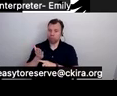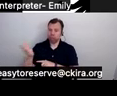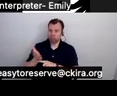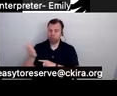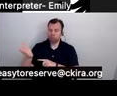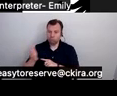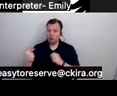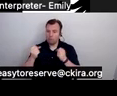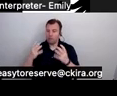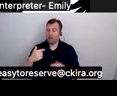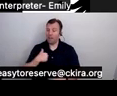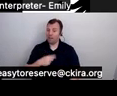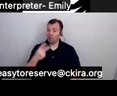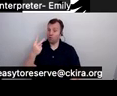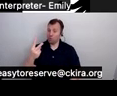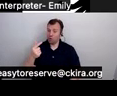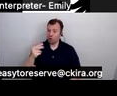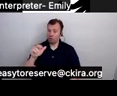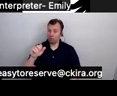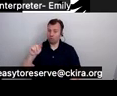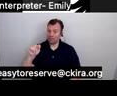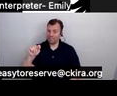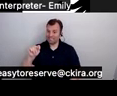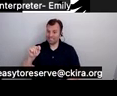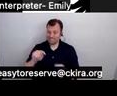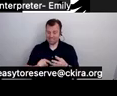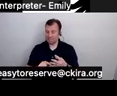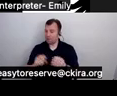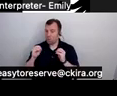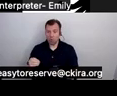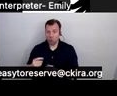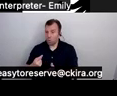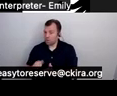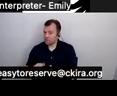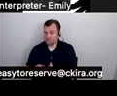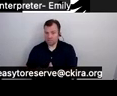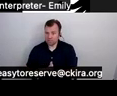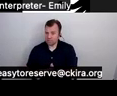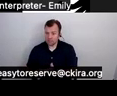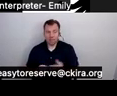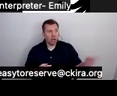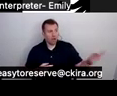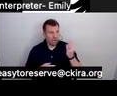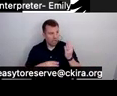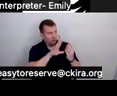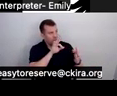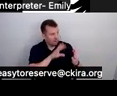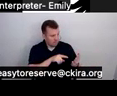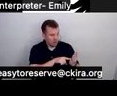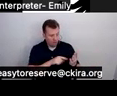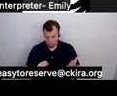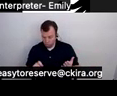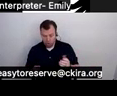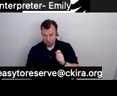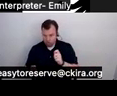grants over that time that went from being not discussed the first time around to actually being funded the second time around. So